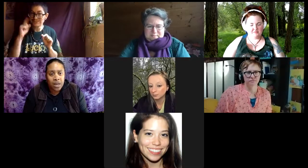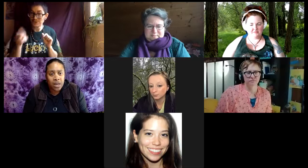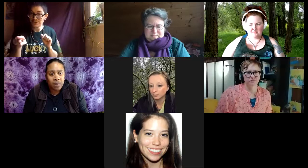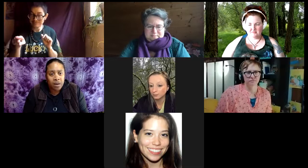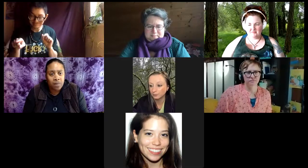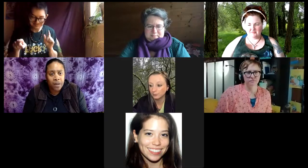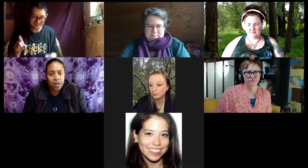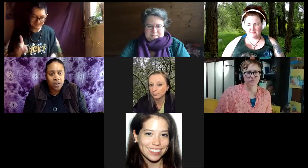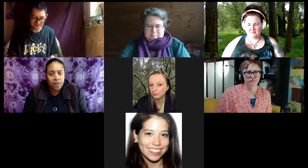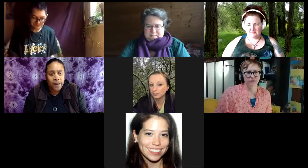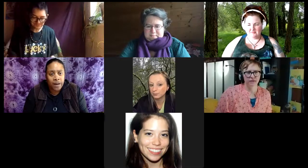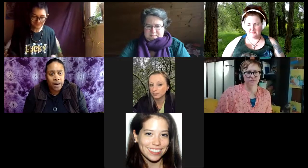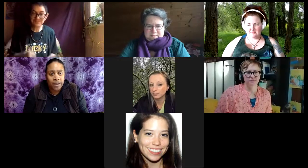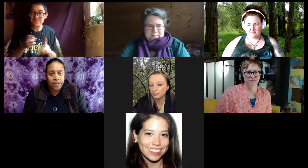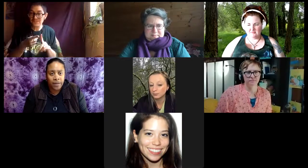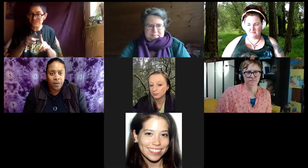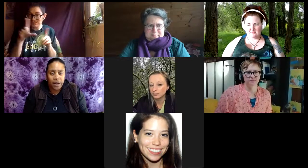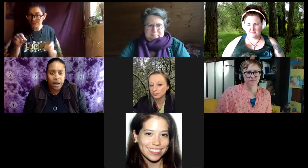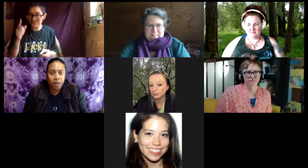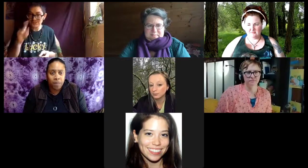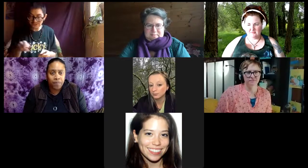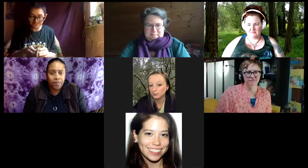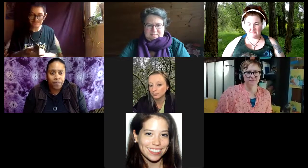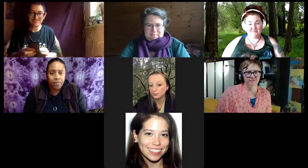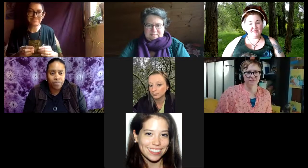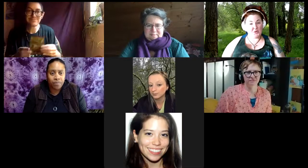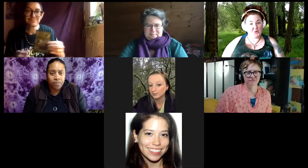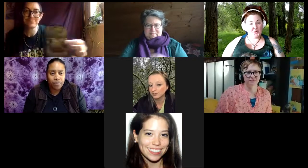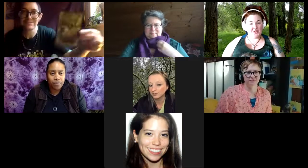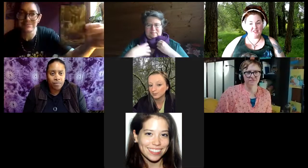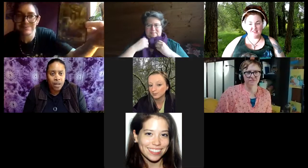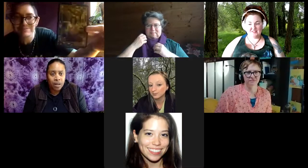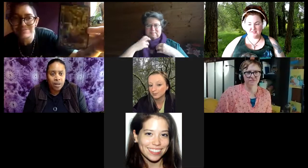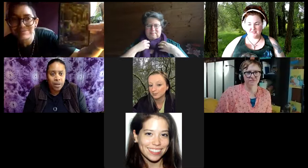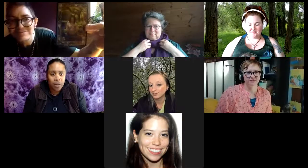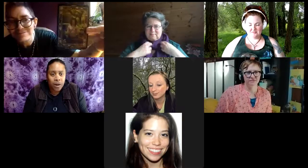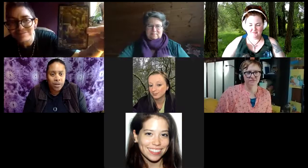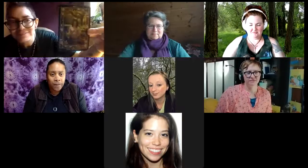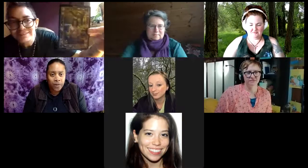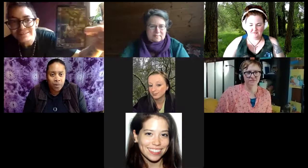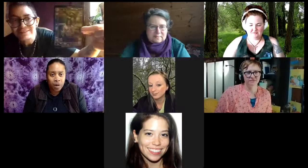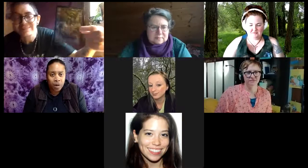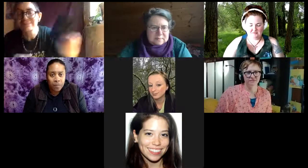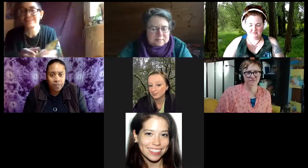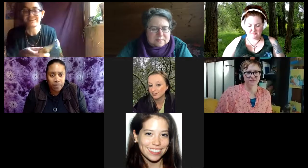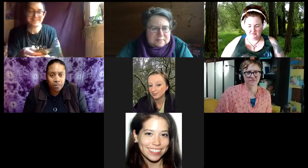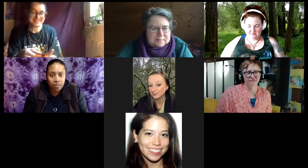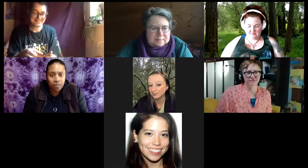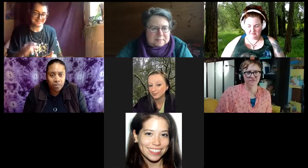So I think I'm gonna pick 2 fairy cards for you right now. And so here's the first one.